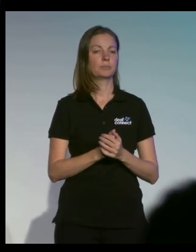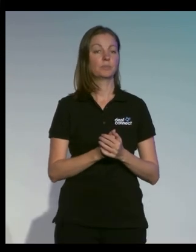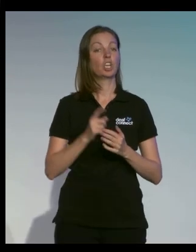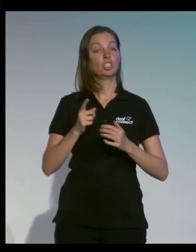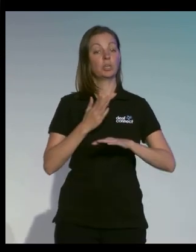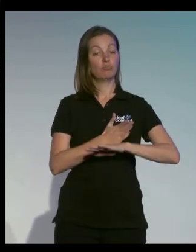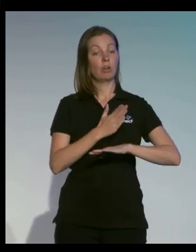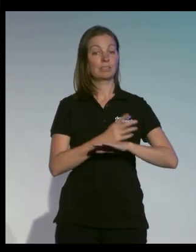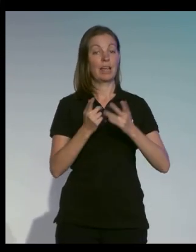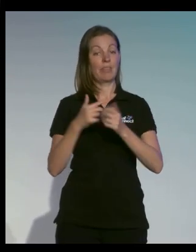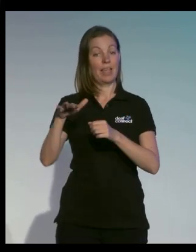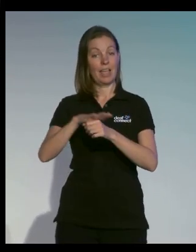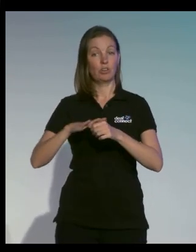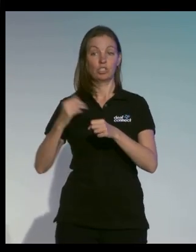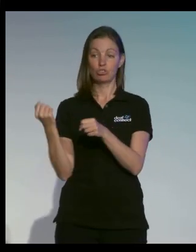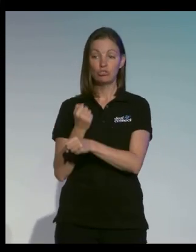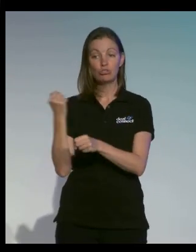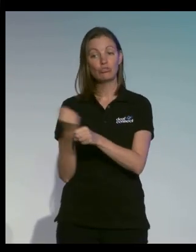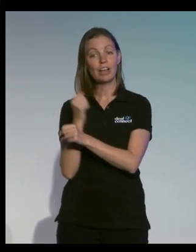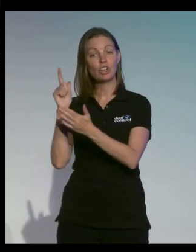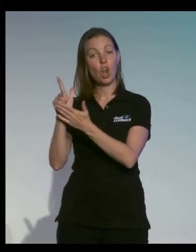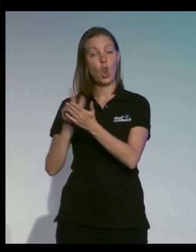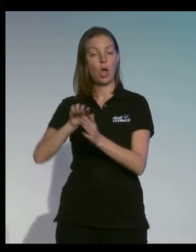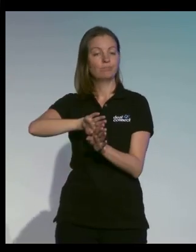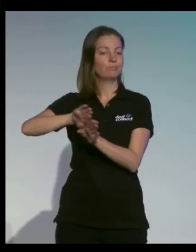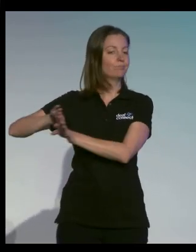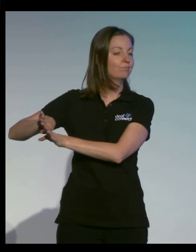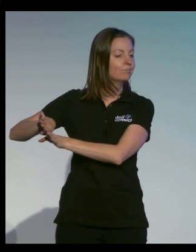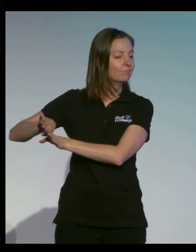happens to practice in other areas like construction law, but we're not so interested in that today.